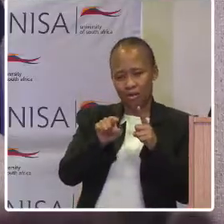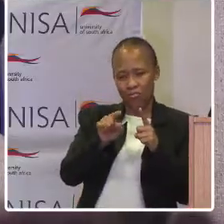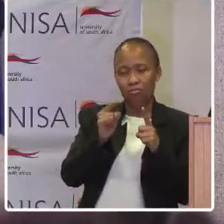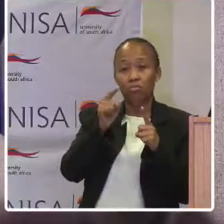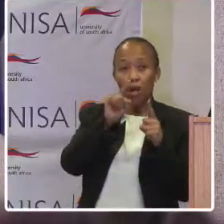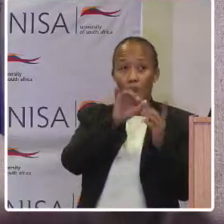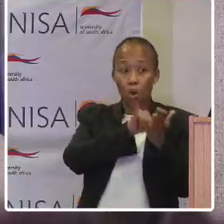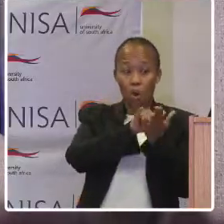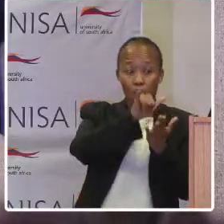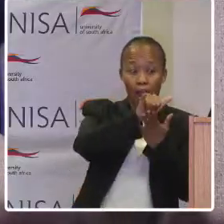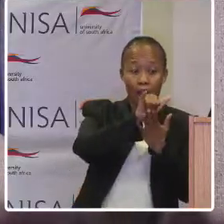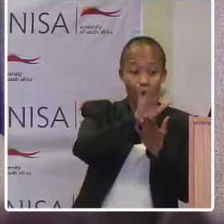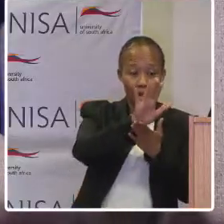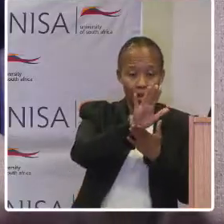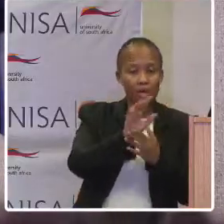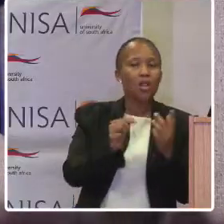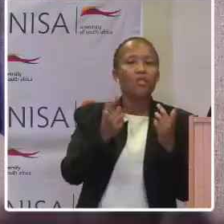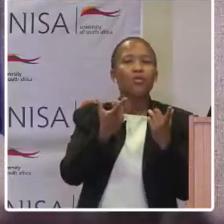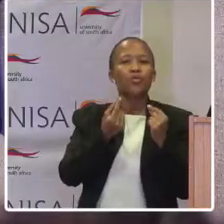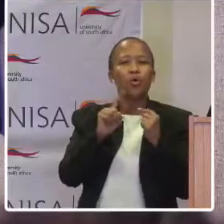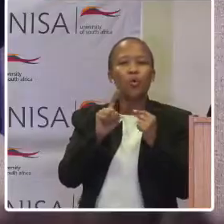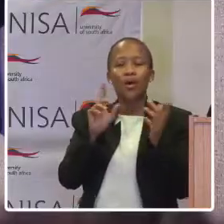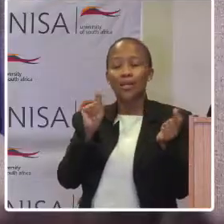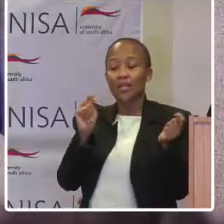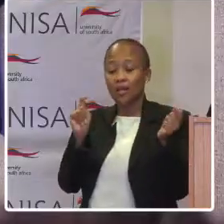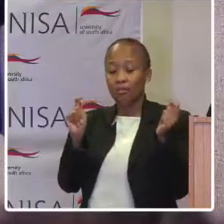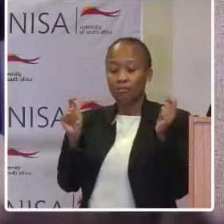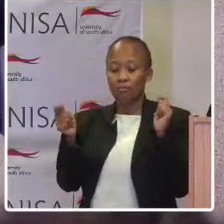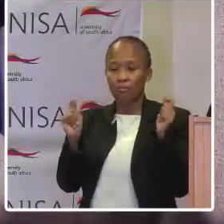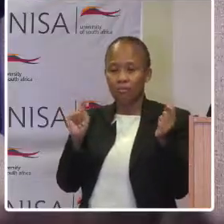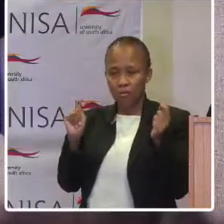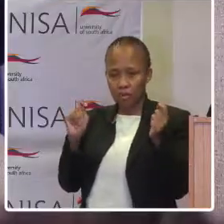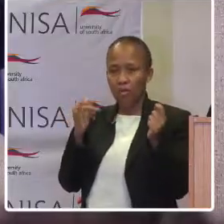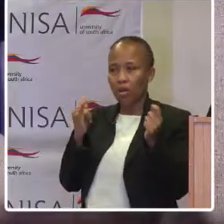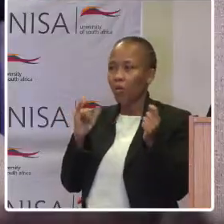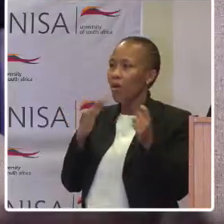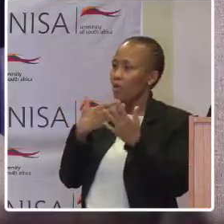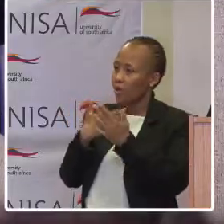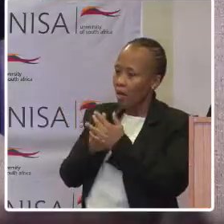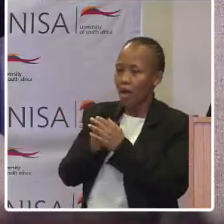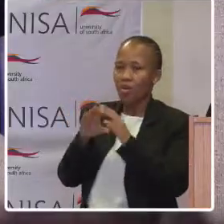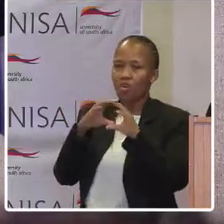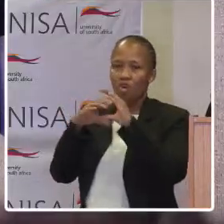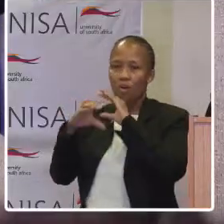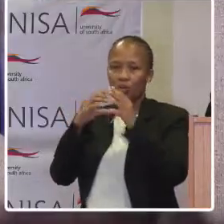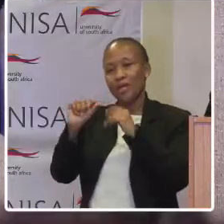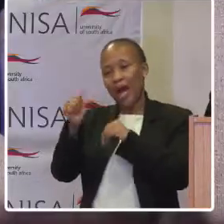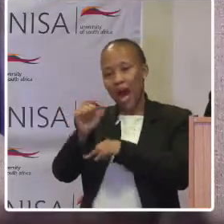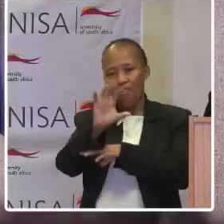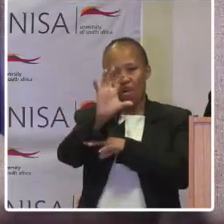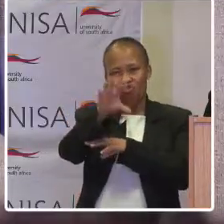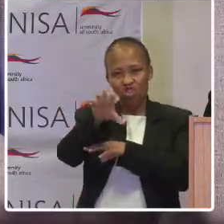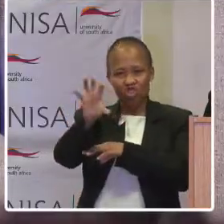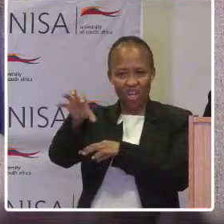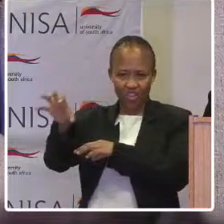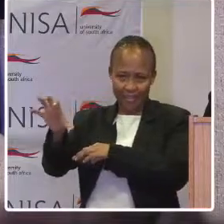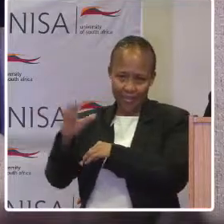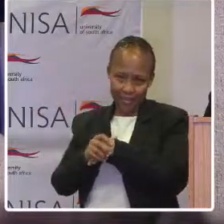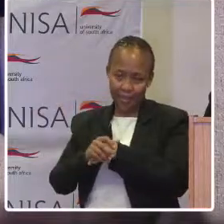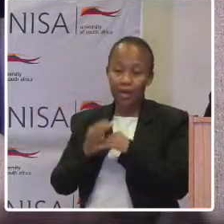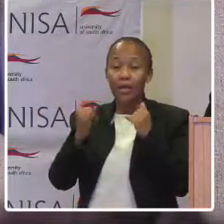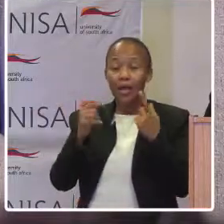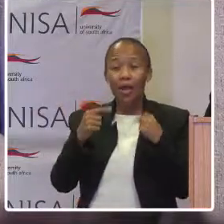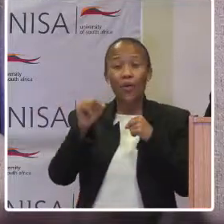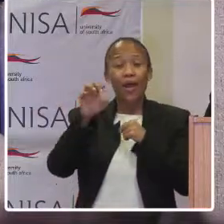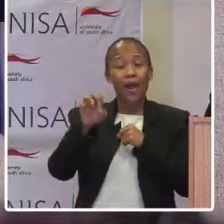pilots themselves change codes to communicate with the various jurisdictions that they're in. So the latter is then that